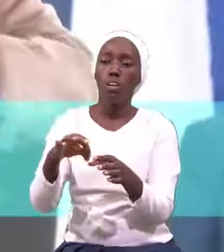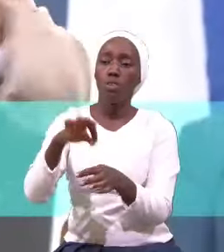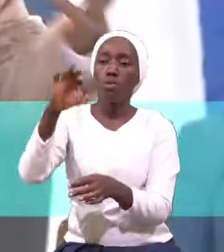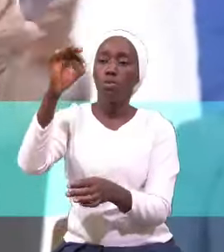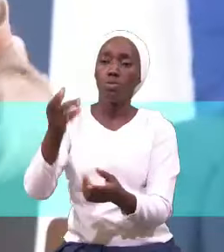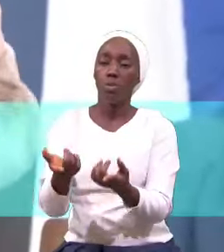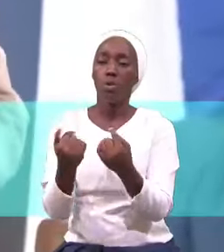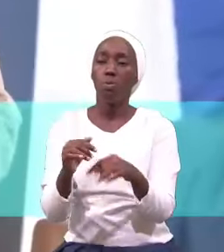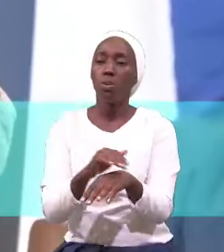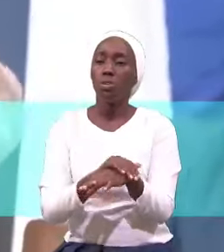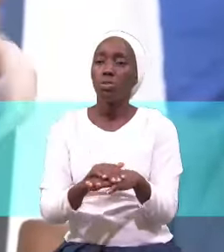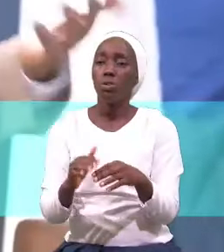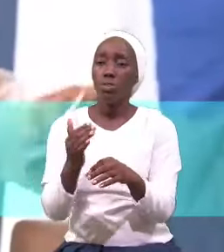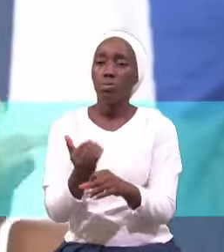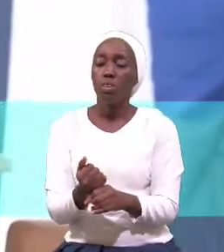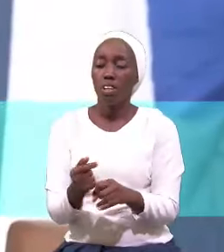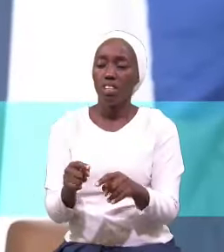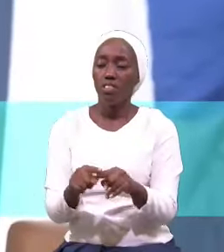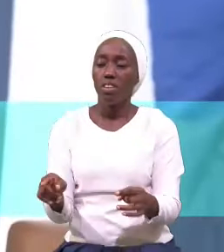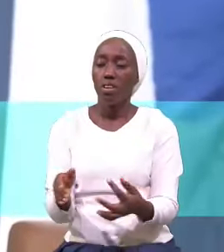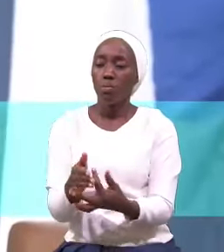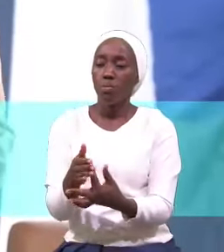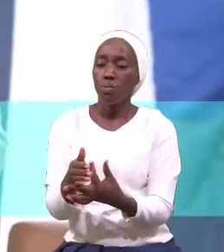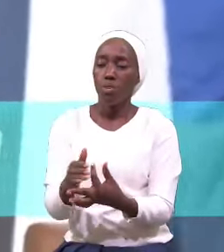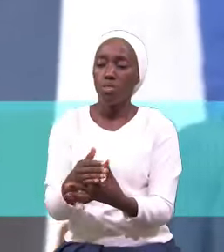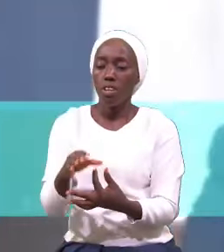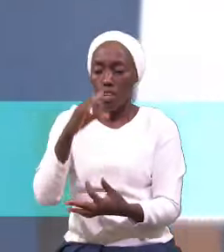make differentiation between men and women,